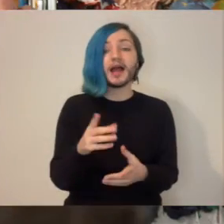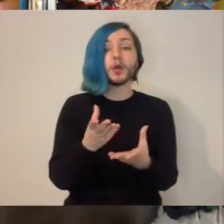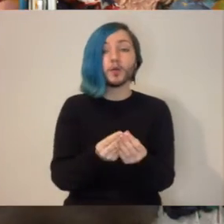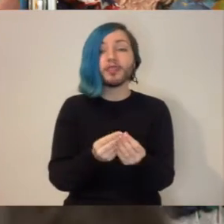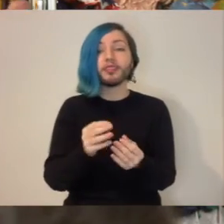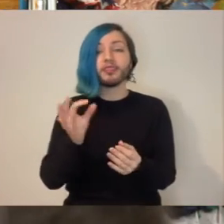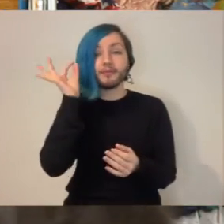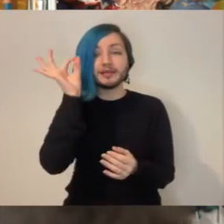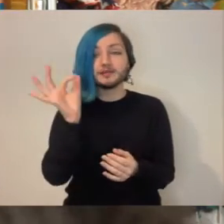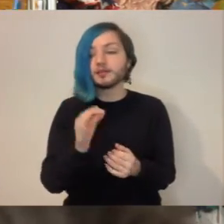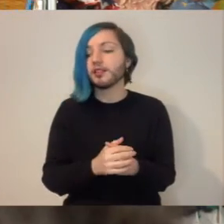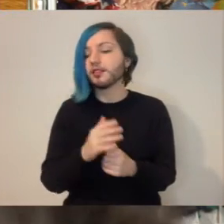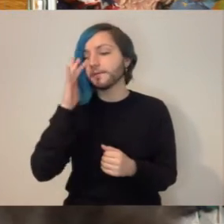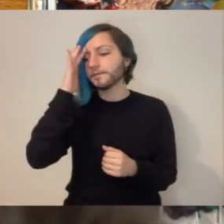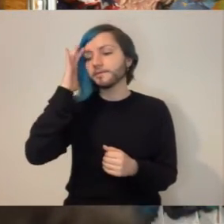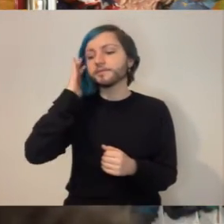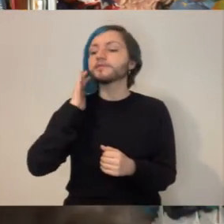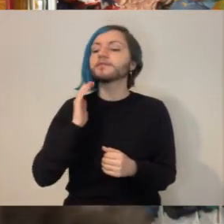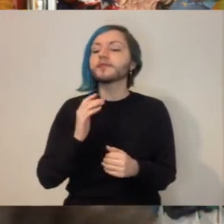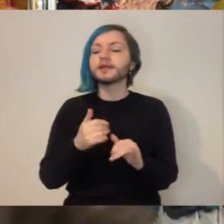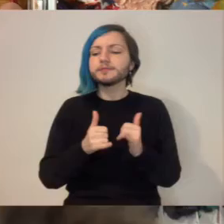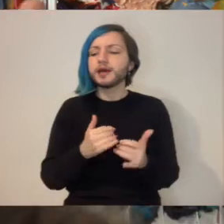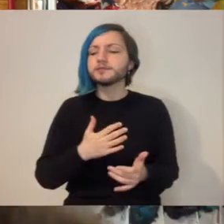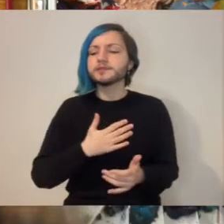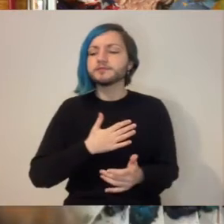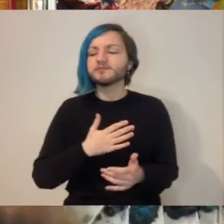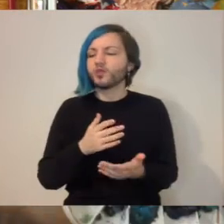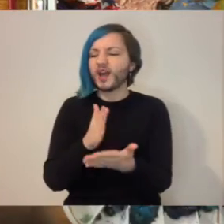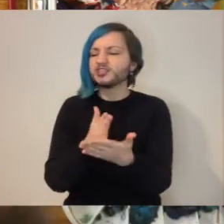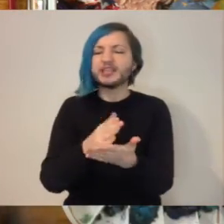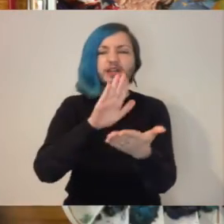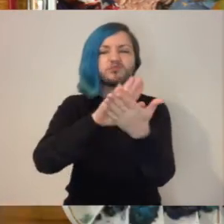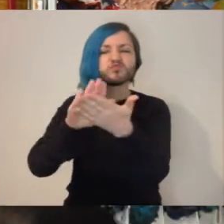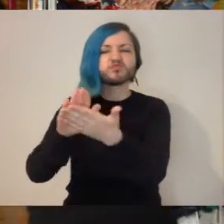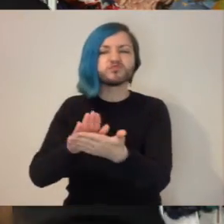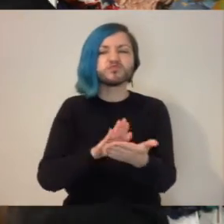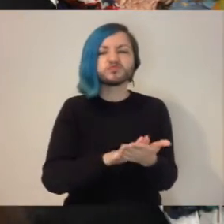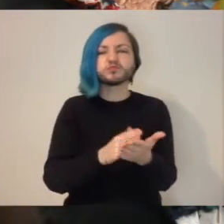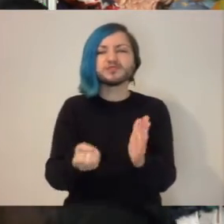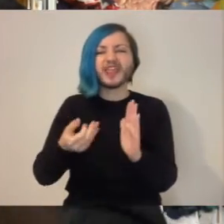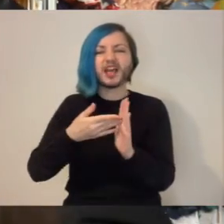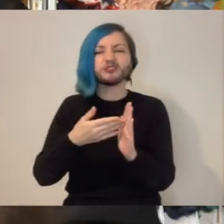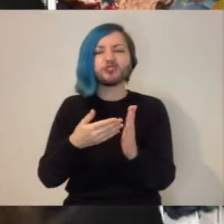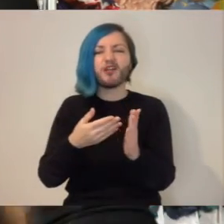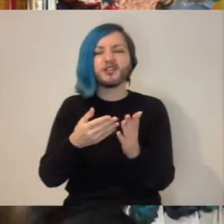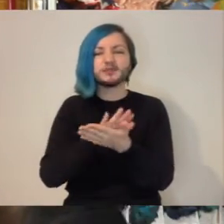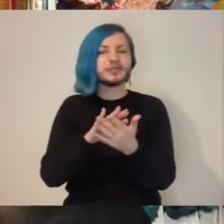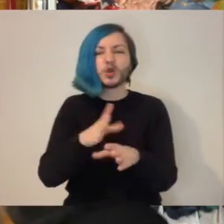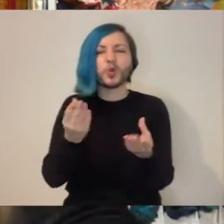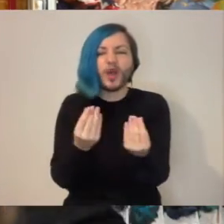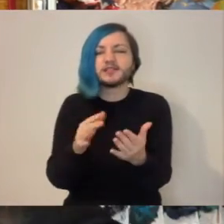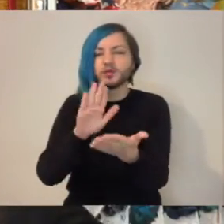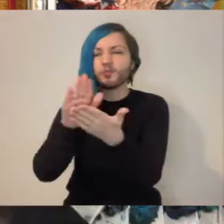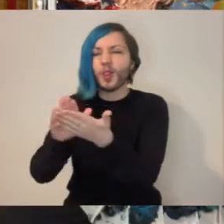with my lines. I quite like sometimes using, I might just blot that a little bit just so that it's not